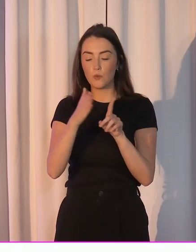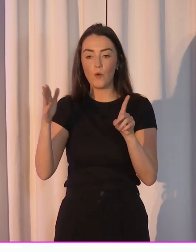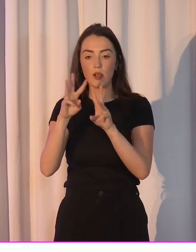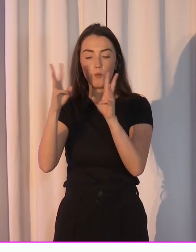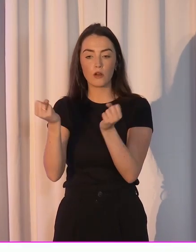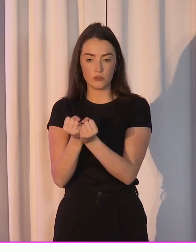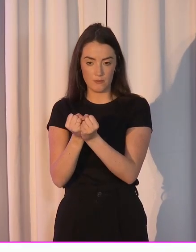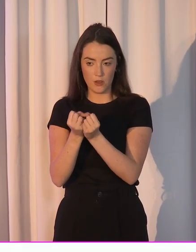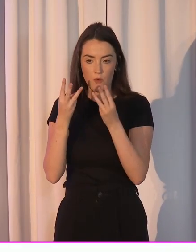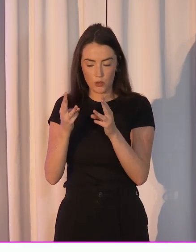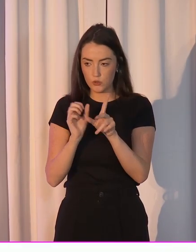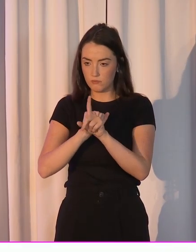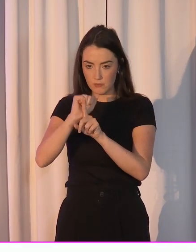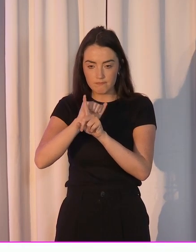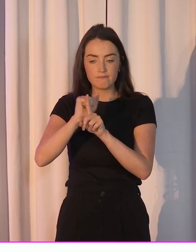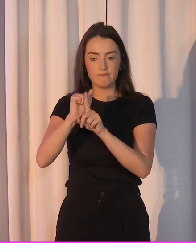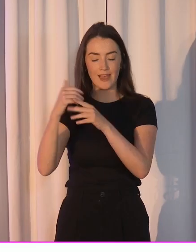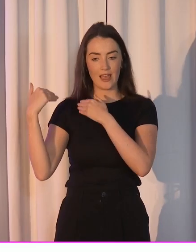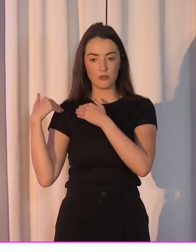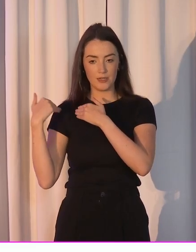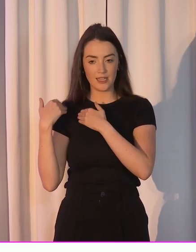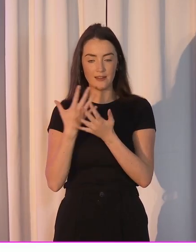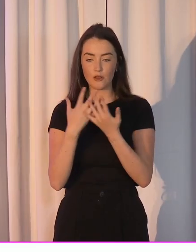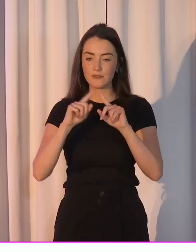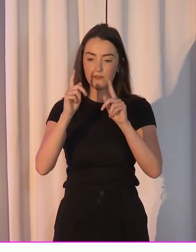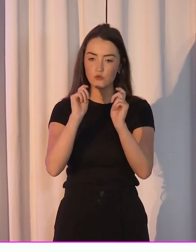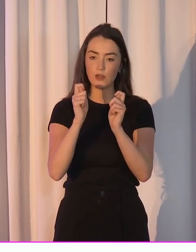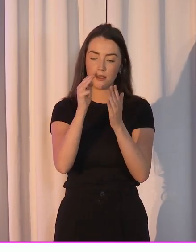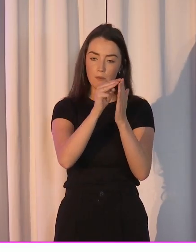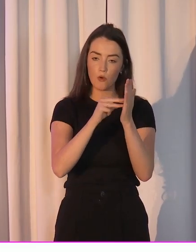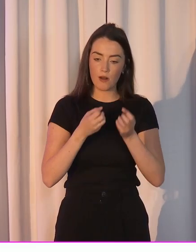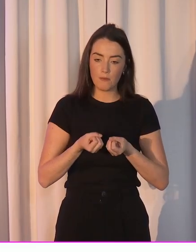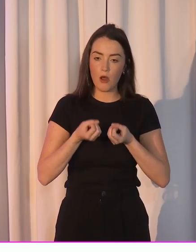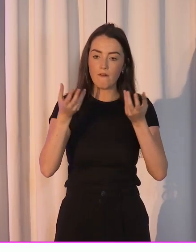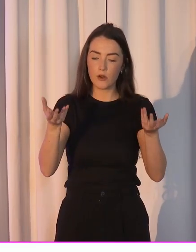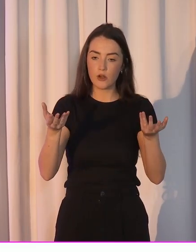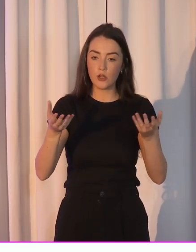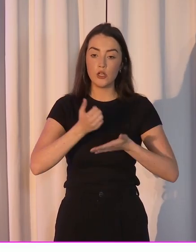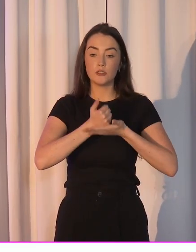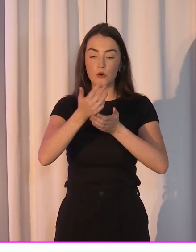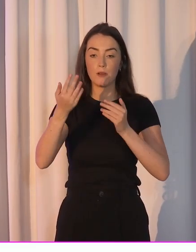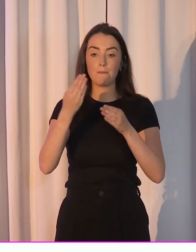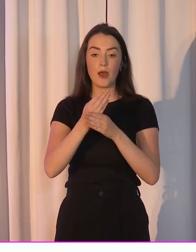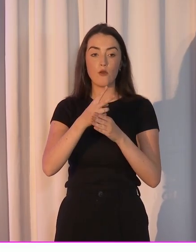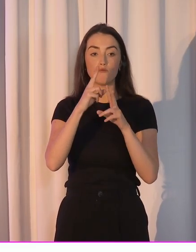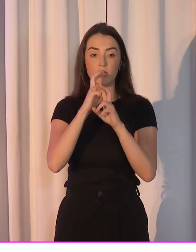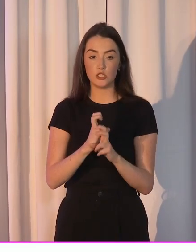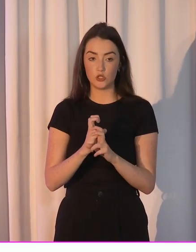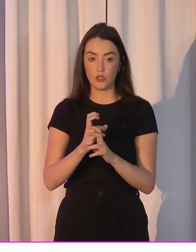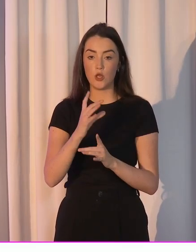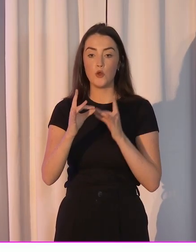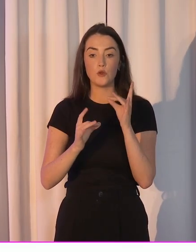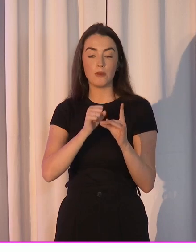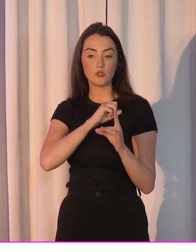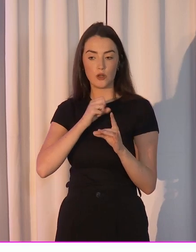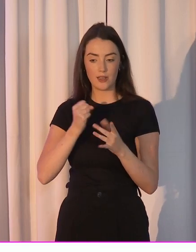for improving accountability and offering a wide range of training programmes, all supported by research to continuously improve workplace dignity